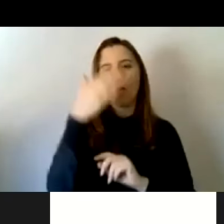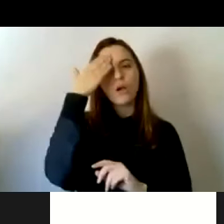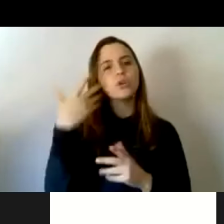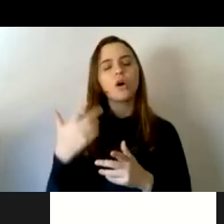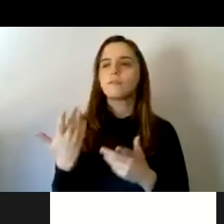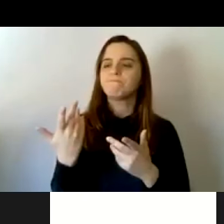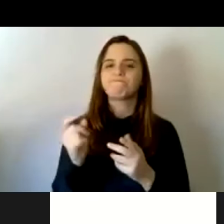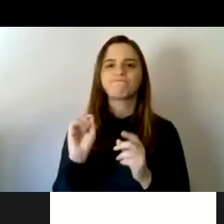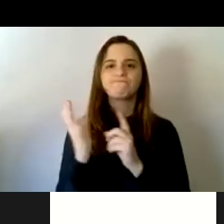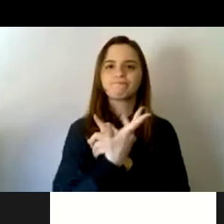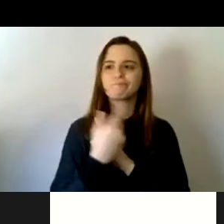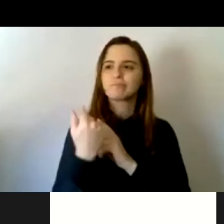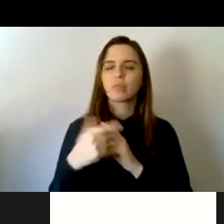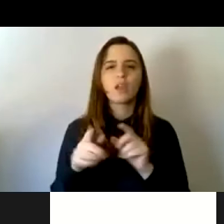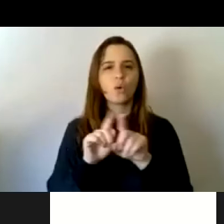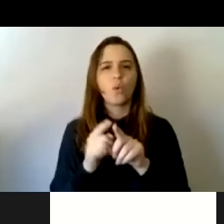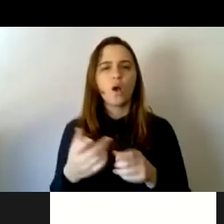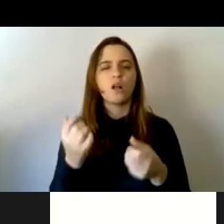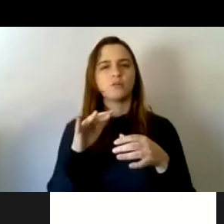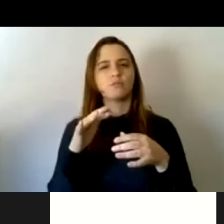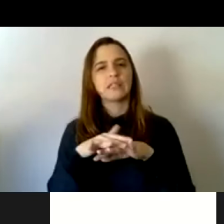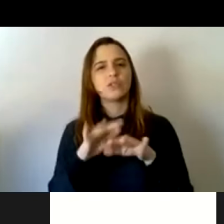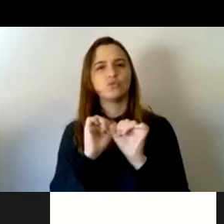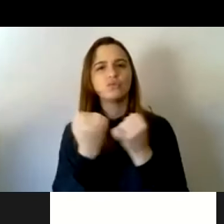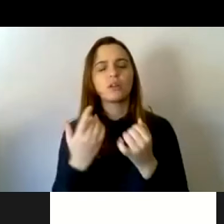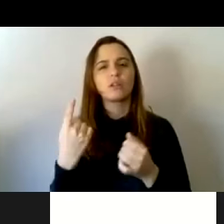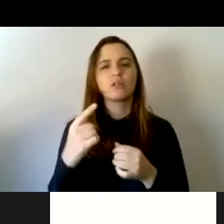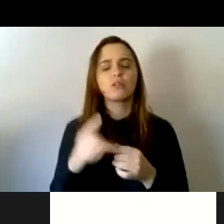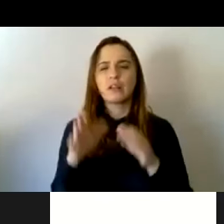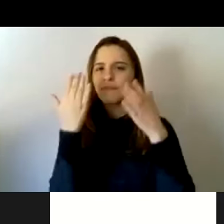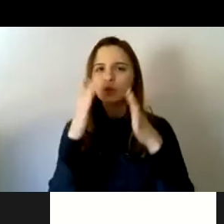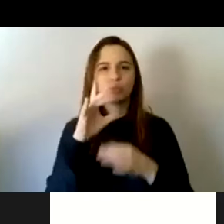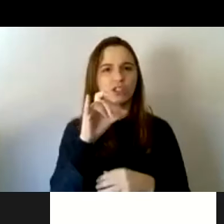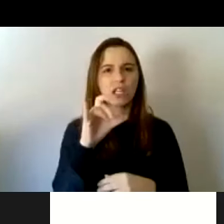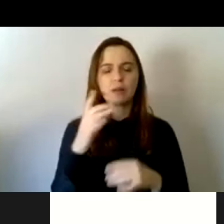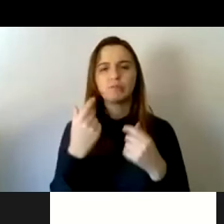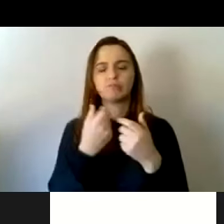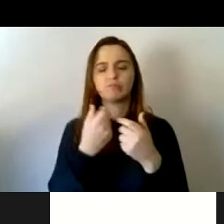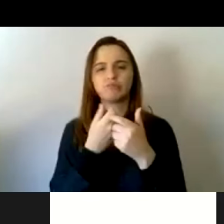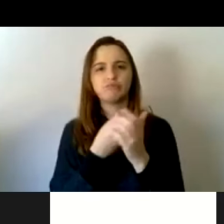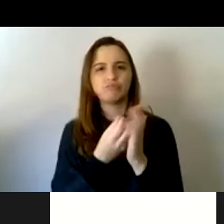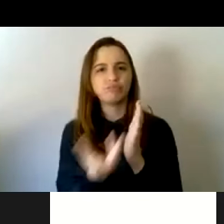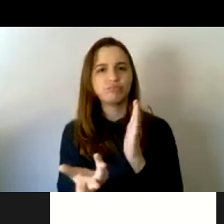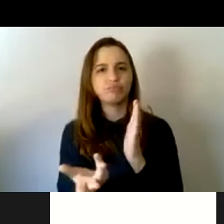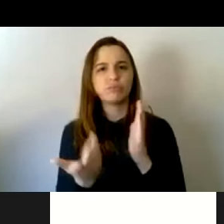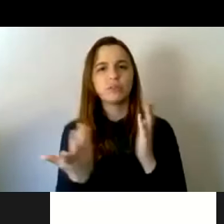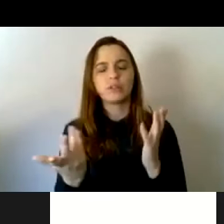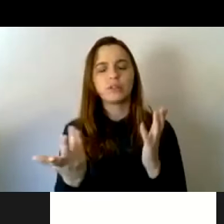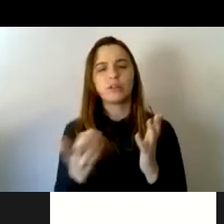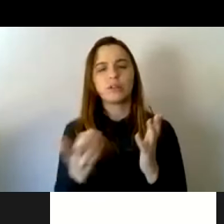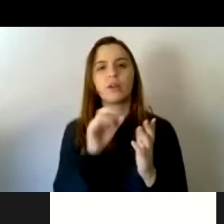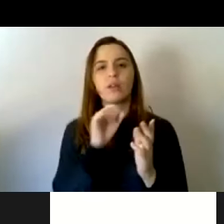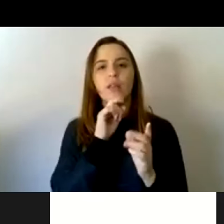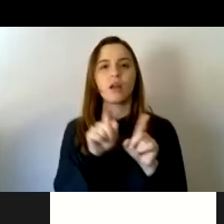media, Instagram, Facebook, TV, etc., and especially teens spend a lot of time on these sites, and